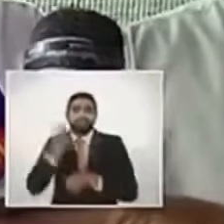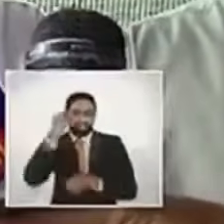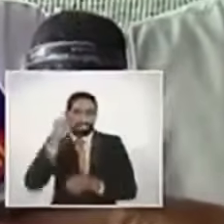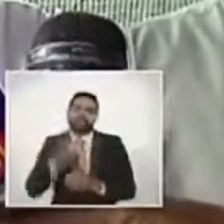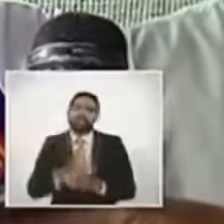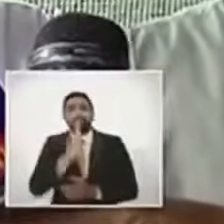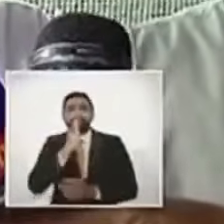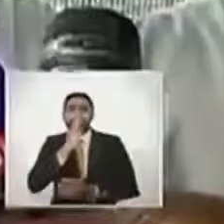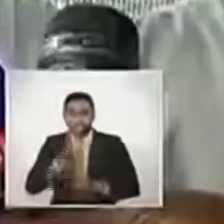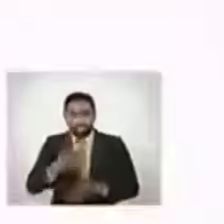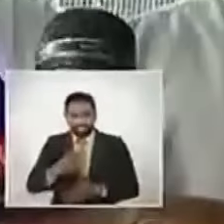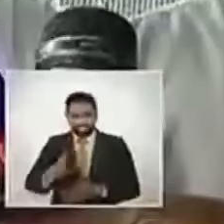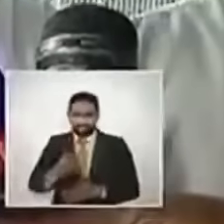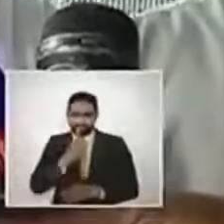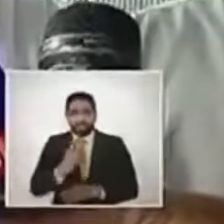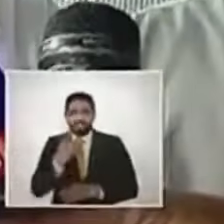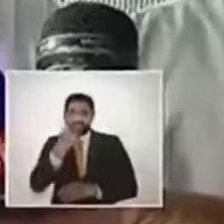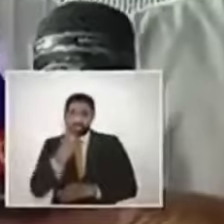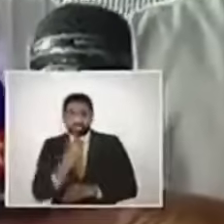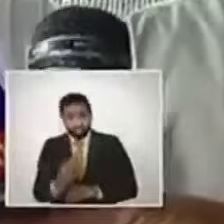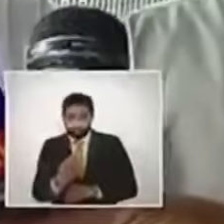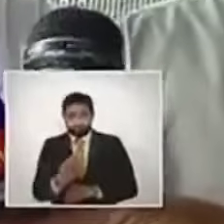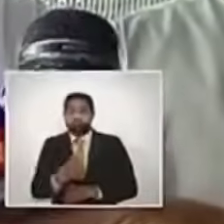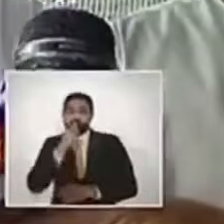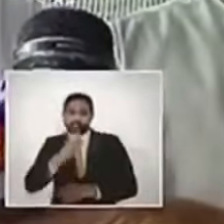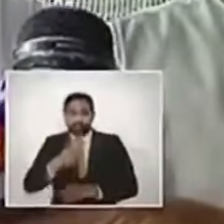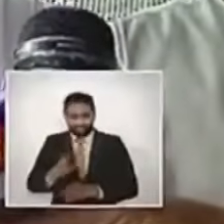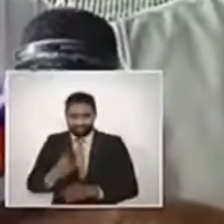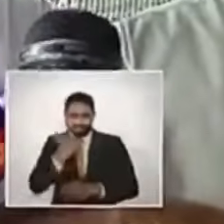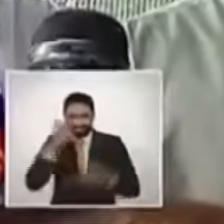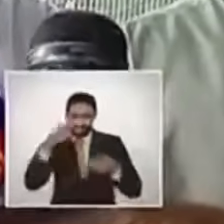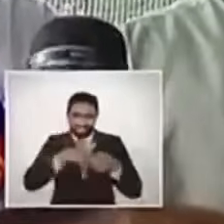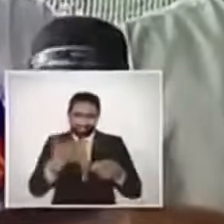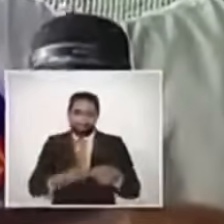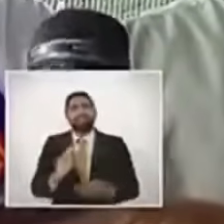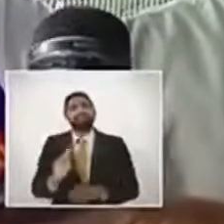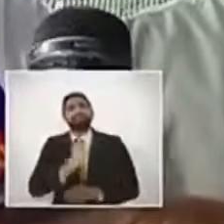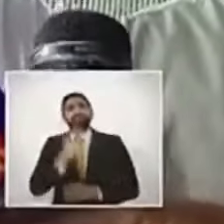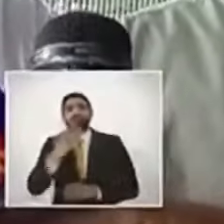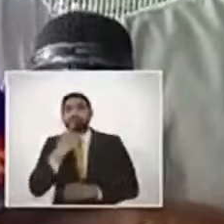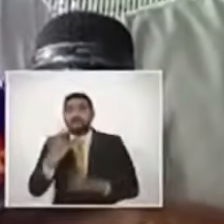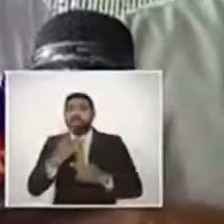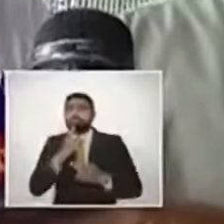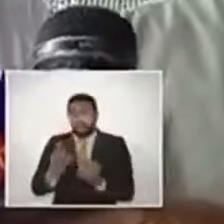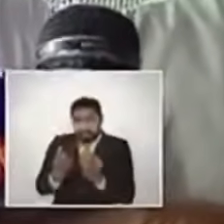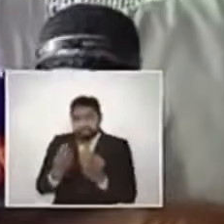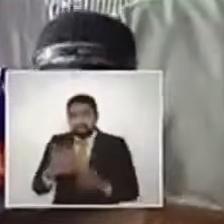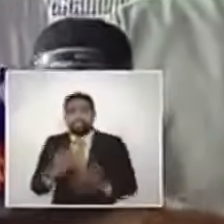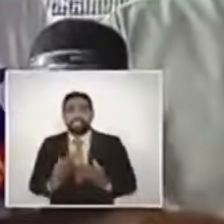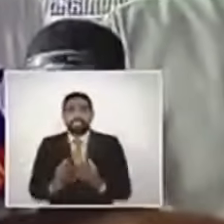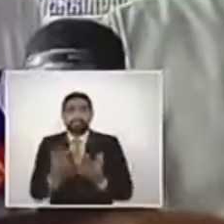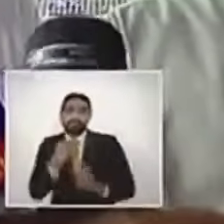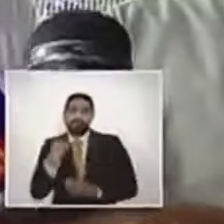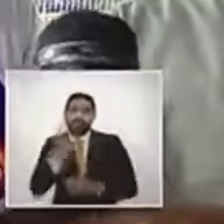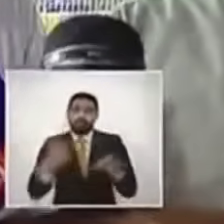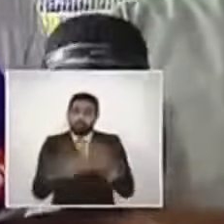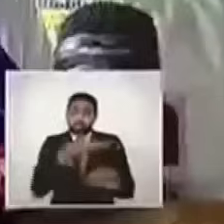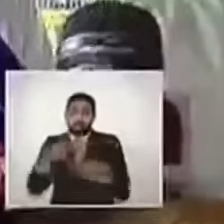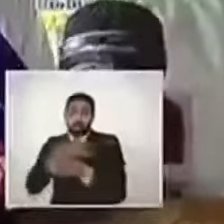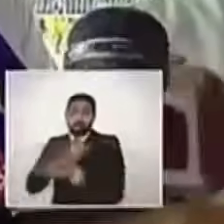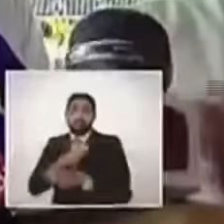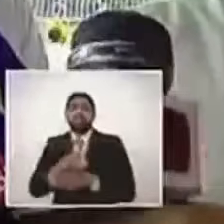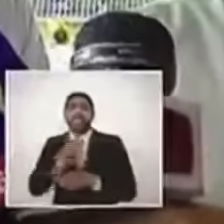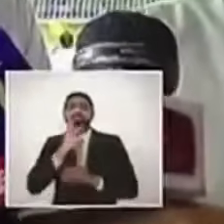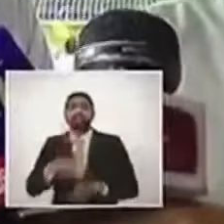decides to fill their tank, the fuel sufficient for 2 days at a filling station runs out in half a day. Then only we can see long queues at filling stations until the fuel